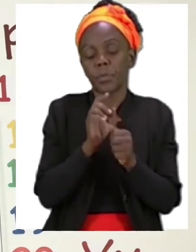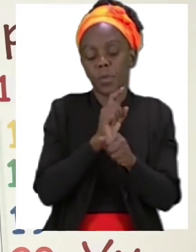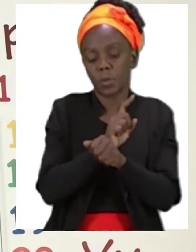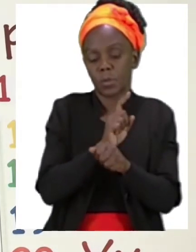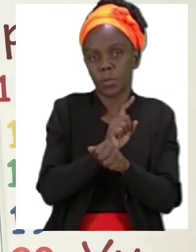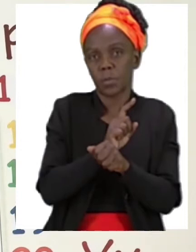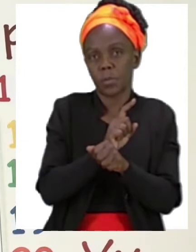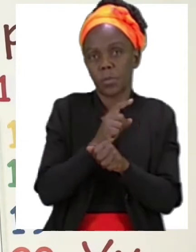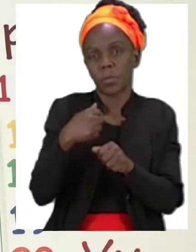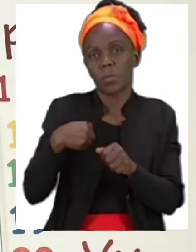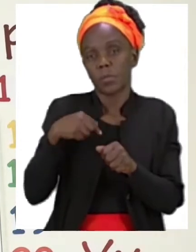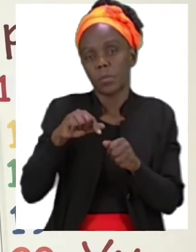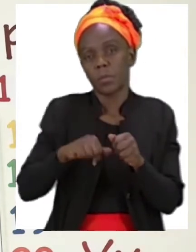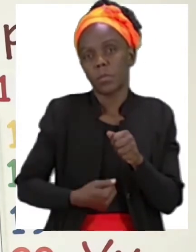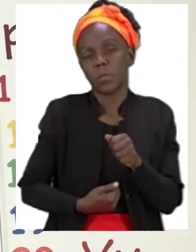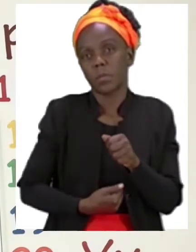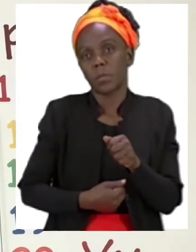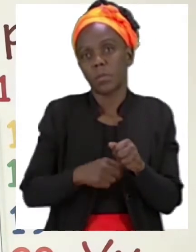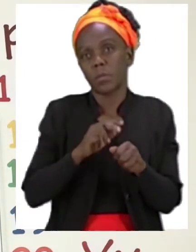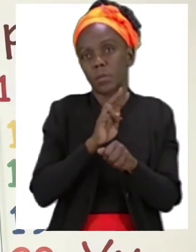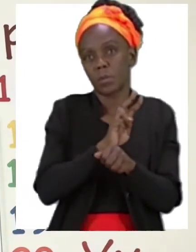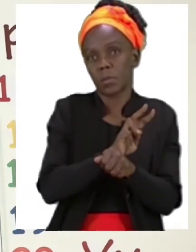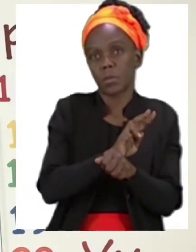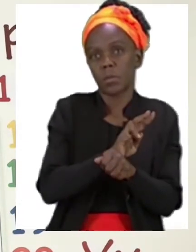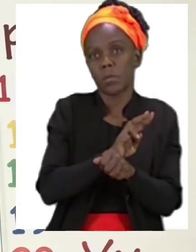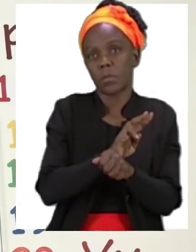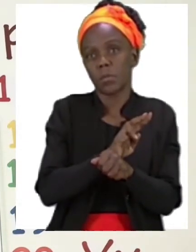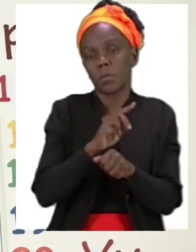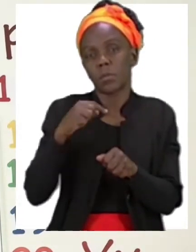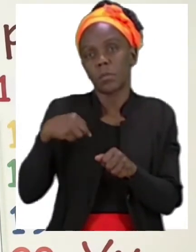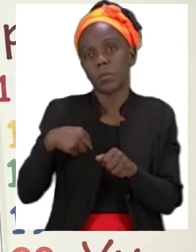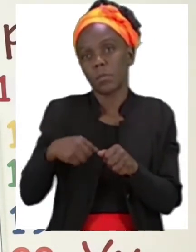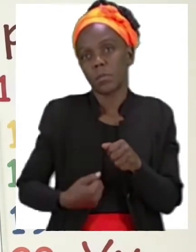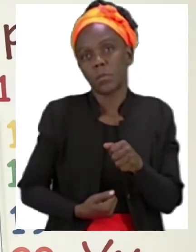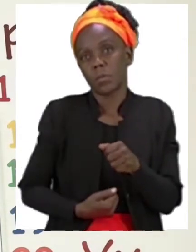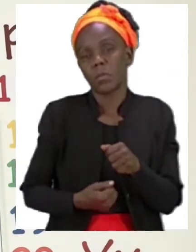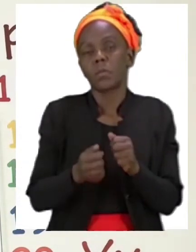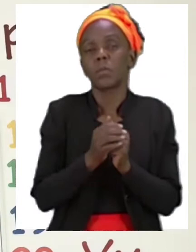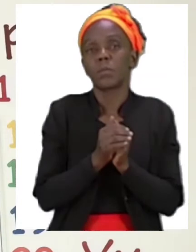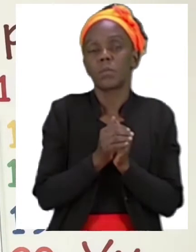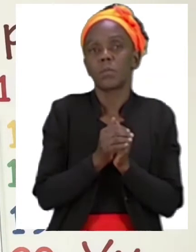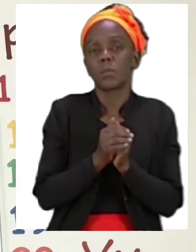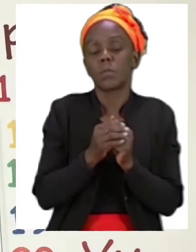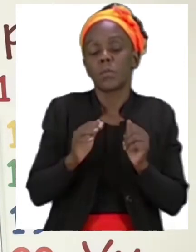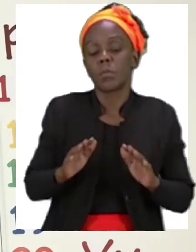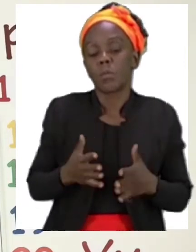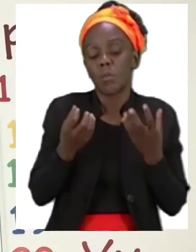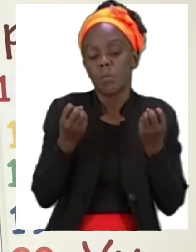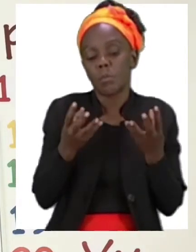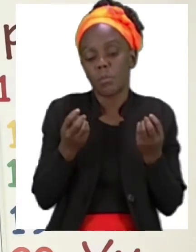son and this is the second son. So we now want to find out how many cars they